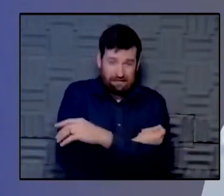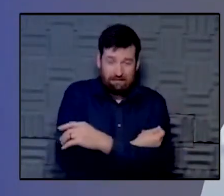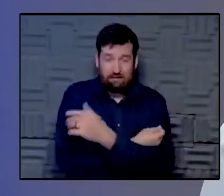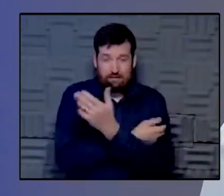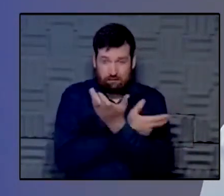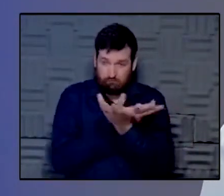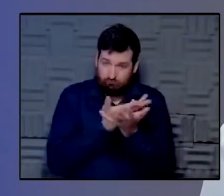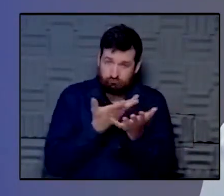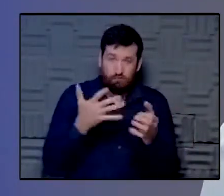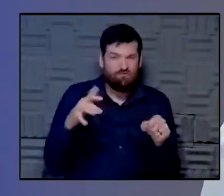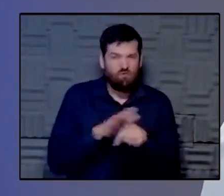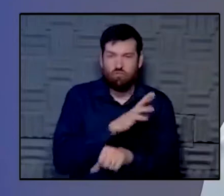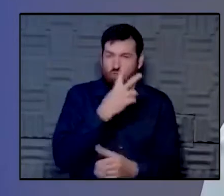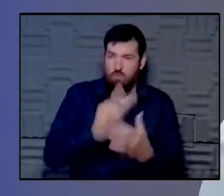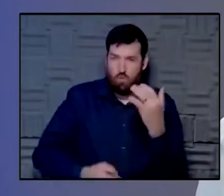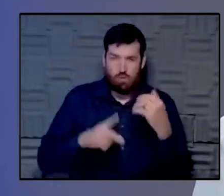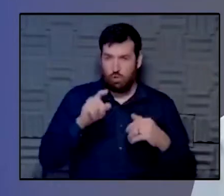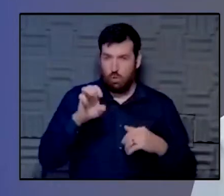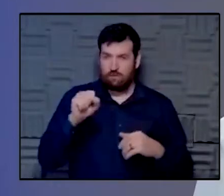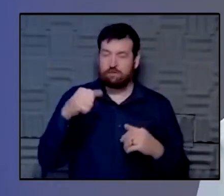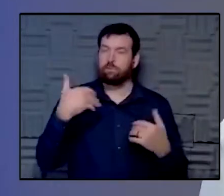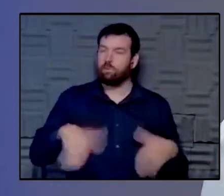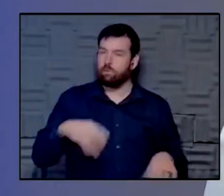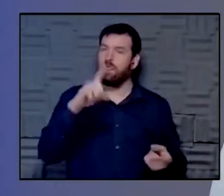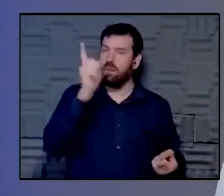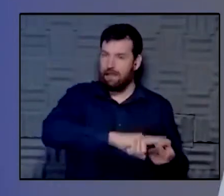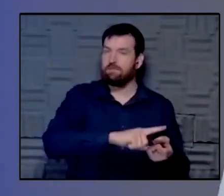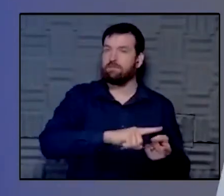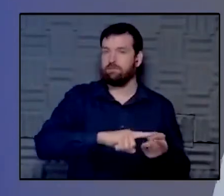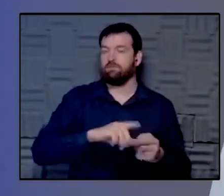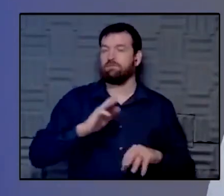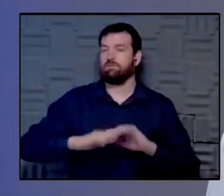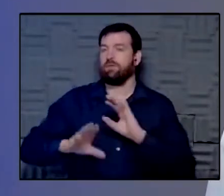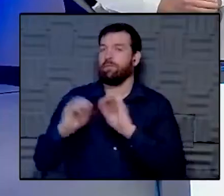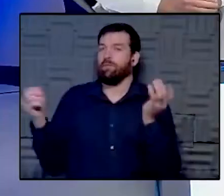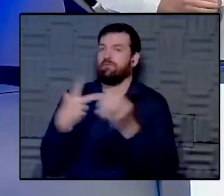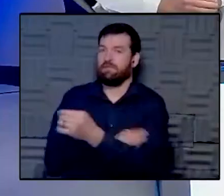is significantly reduced compared to unvaccinated.